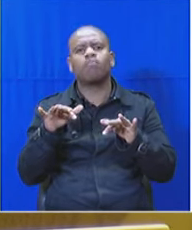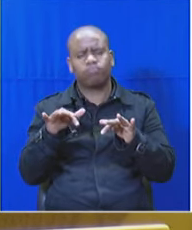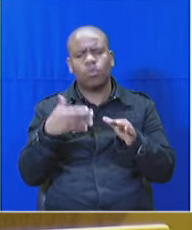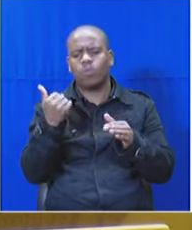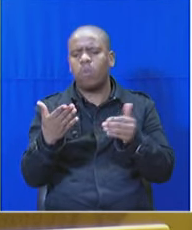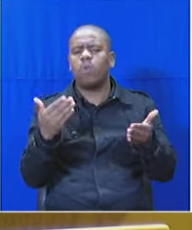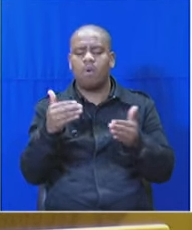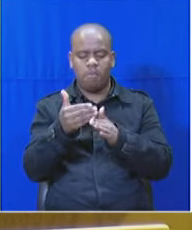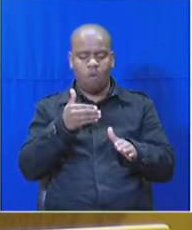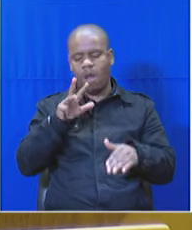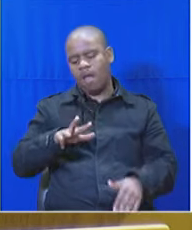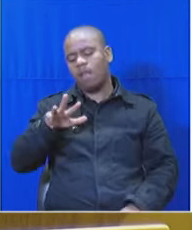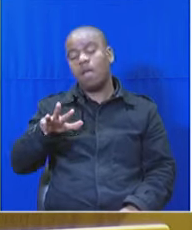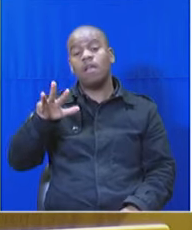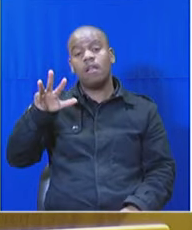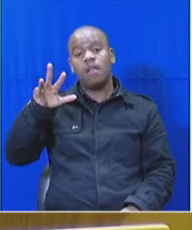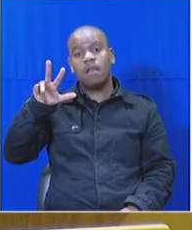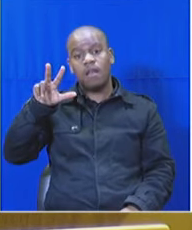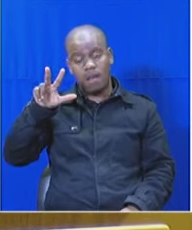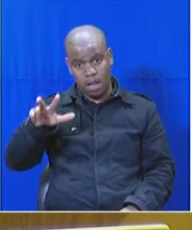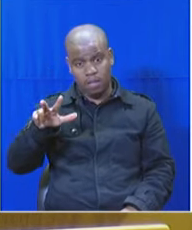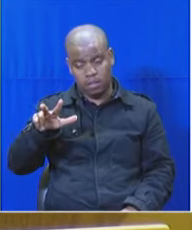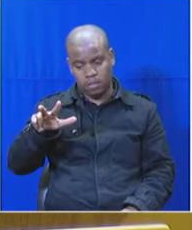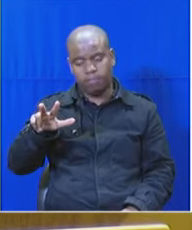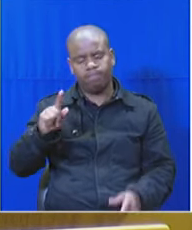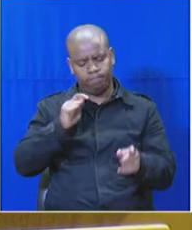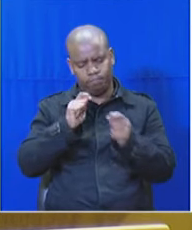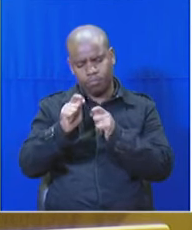before 1998, this amendment makes